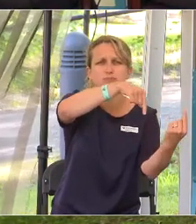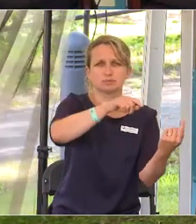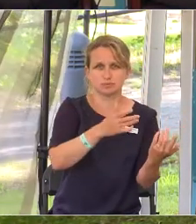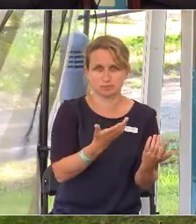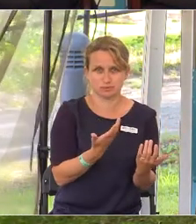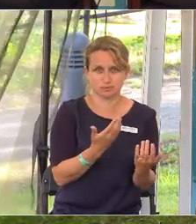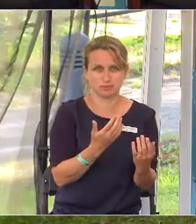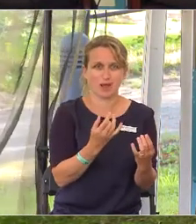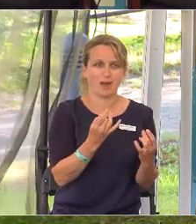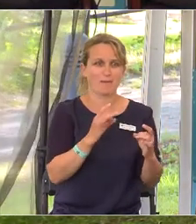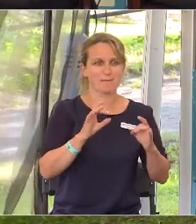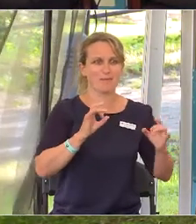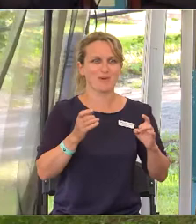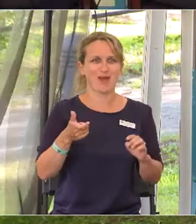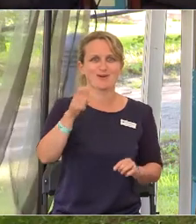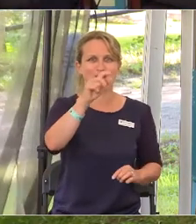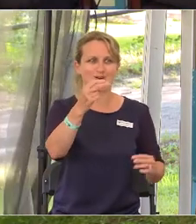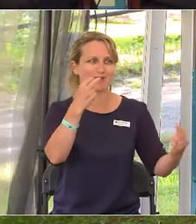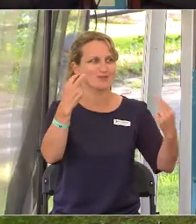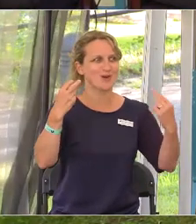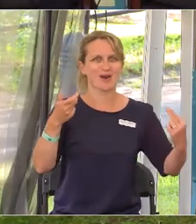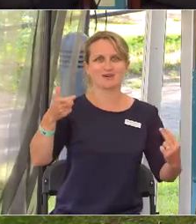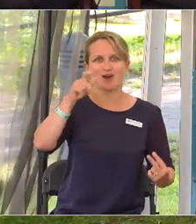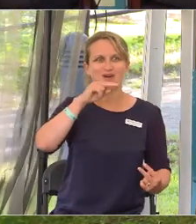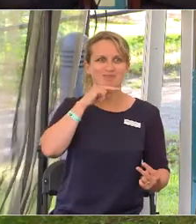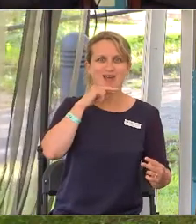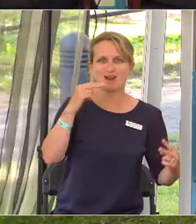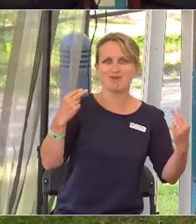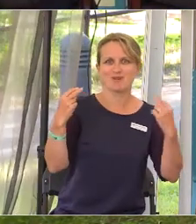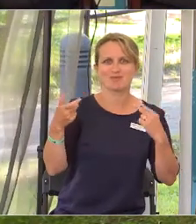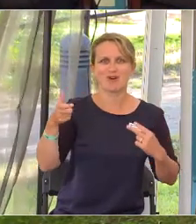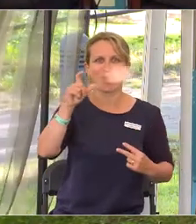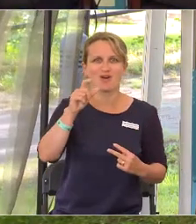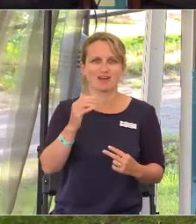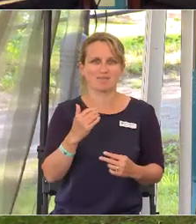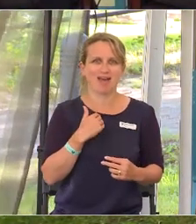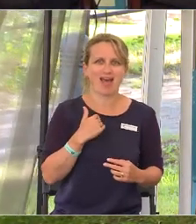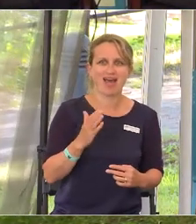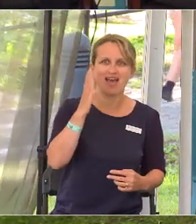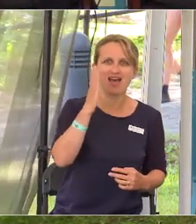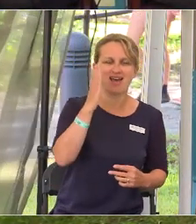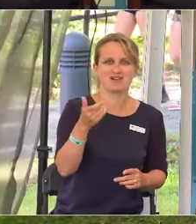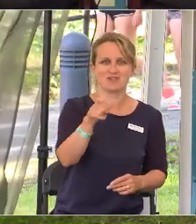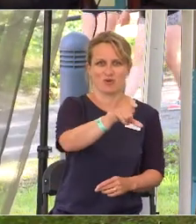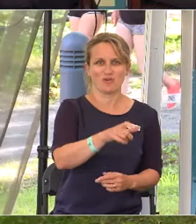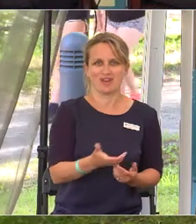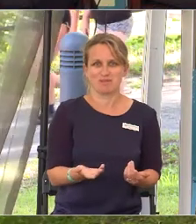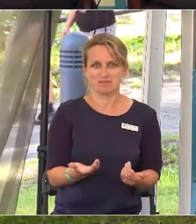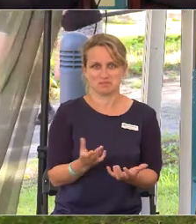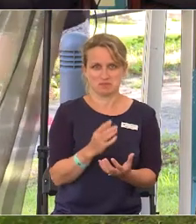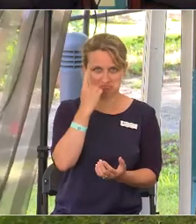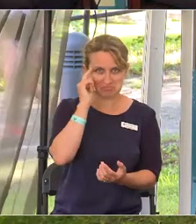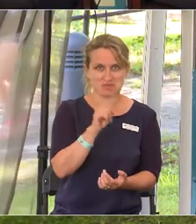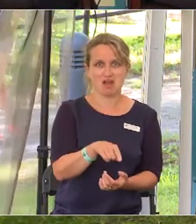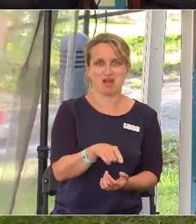get more popularity, more visibility, more attention, more votes. So it has been actually showed on the